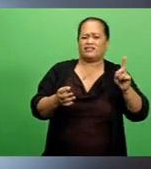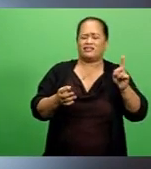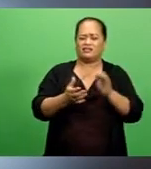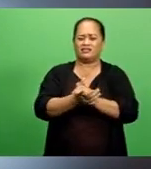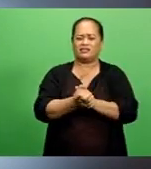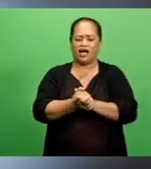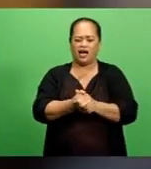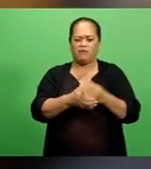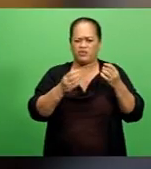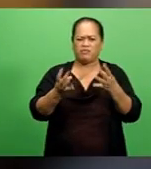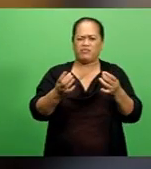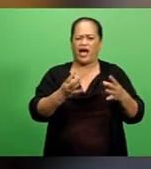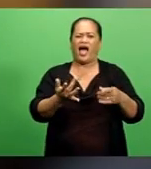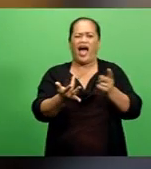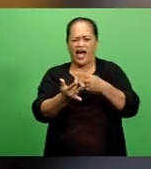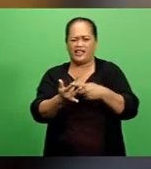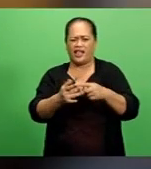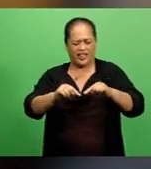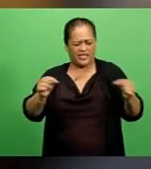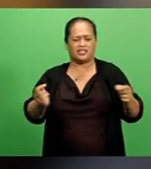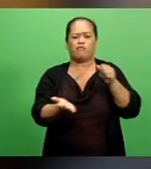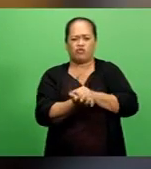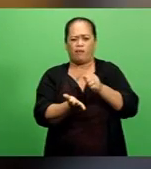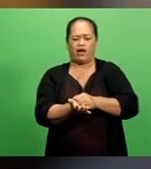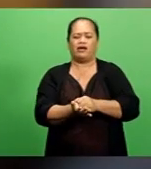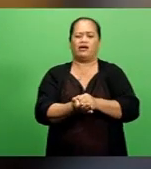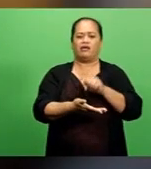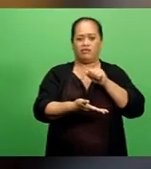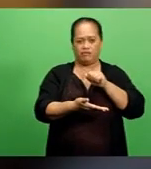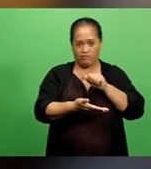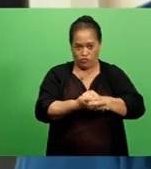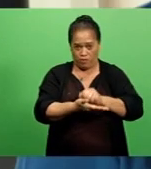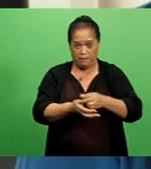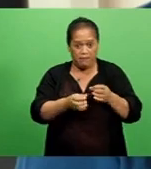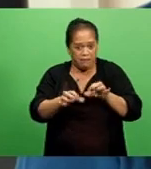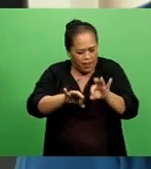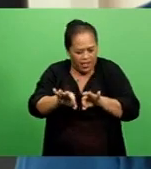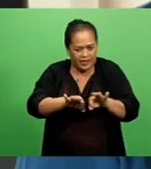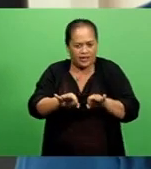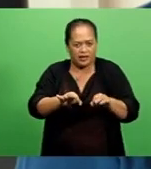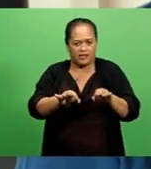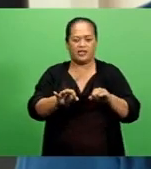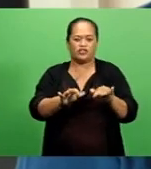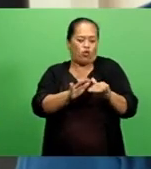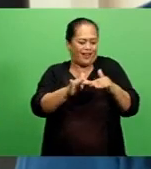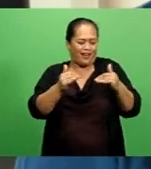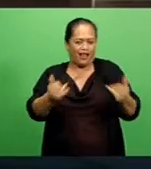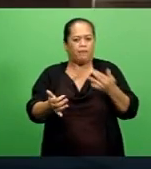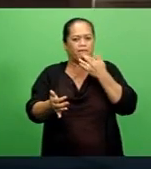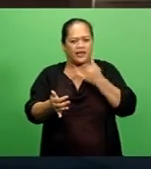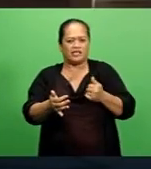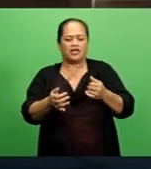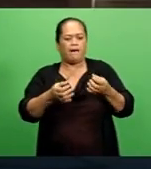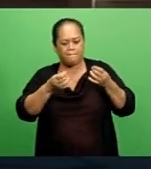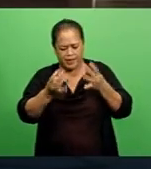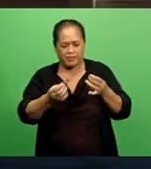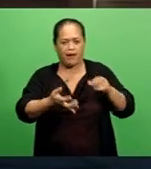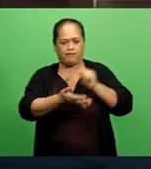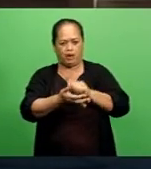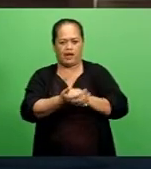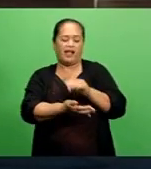also to give the kids an opportunity to get back into training after the Christmas period and really prepare themselves to give their best at the Golden